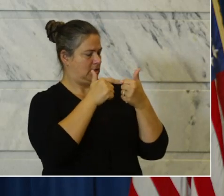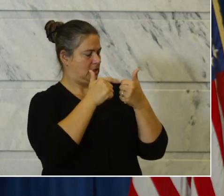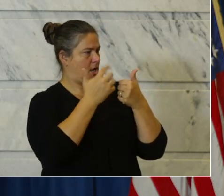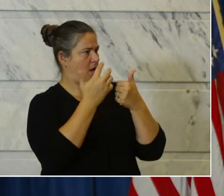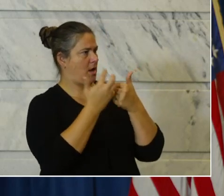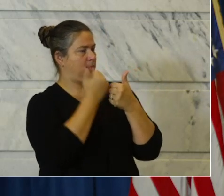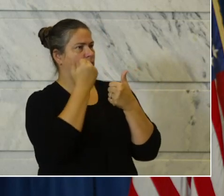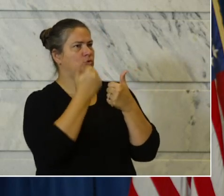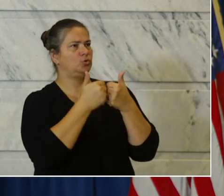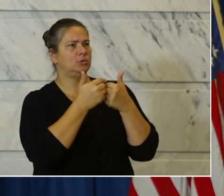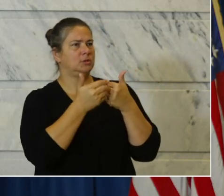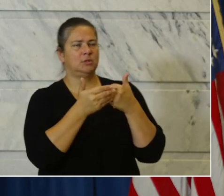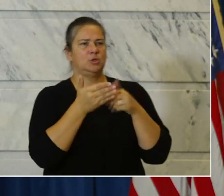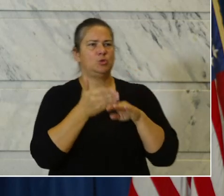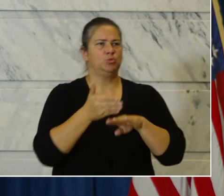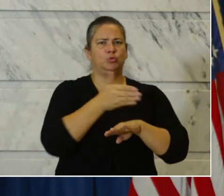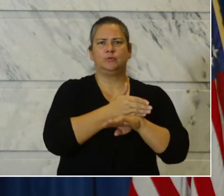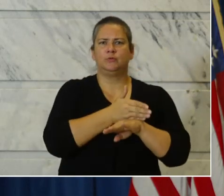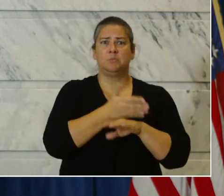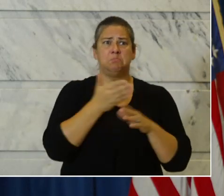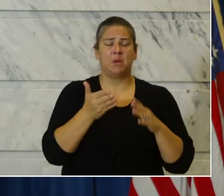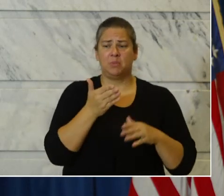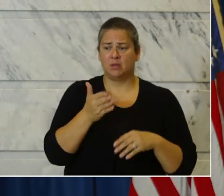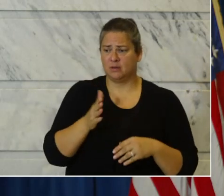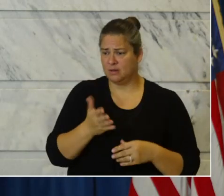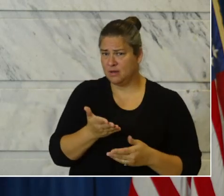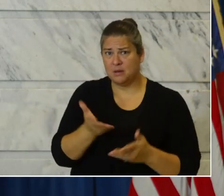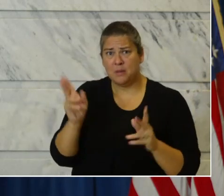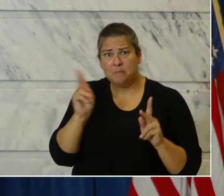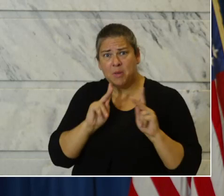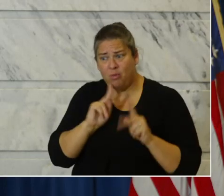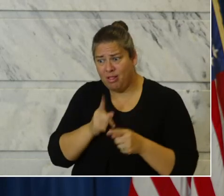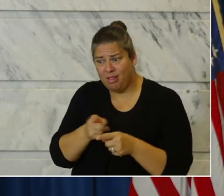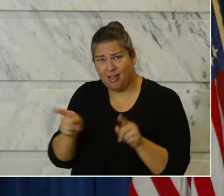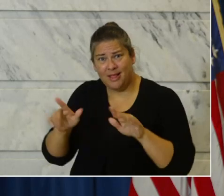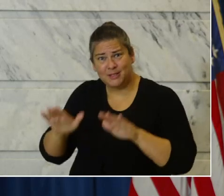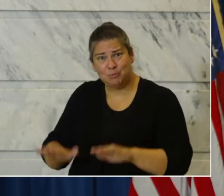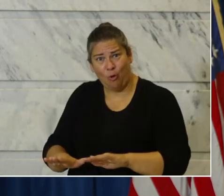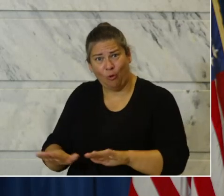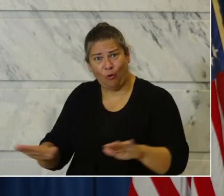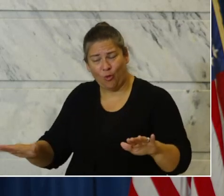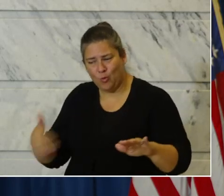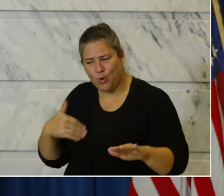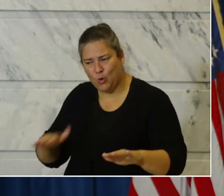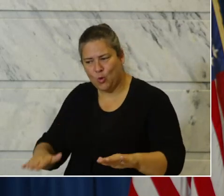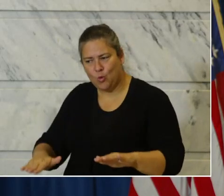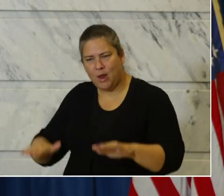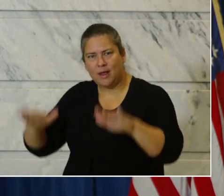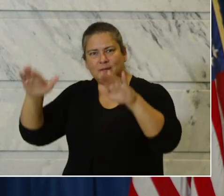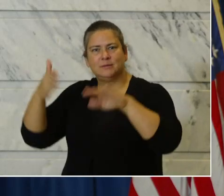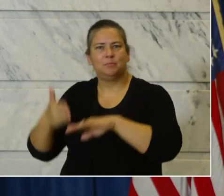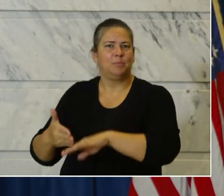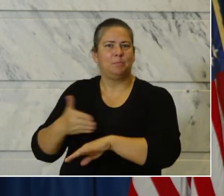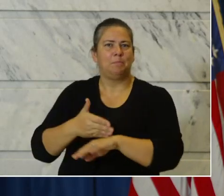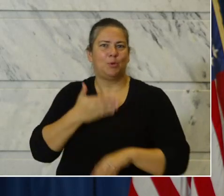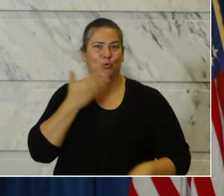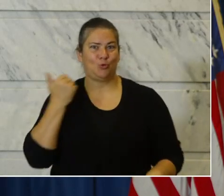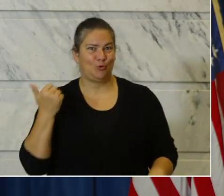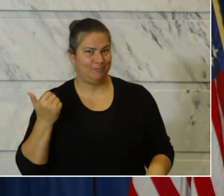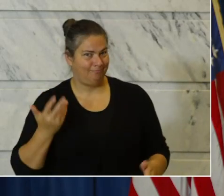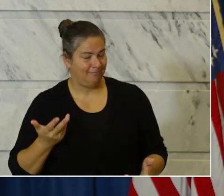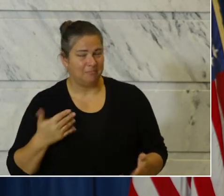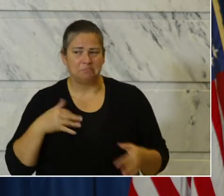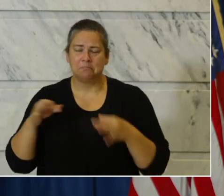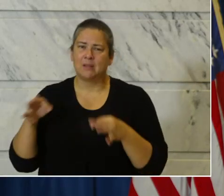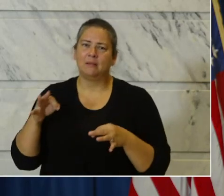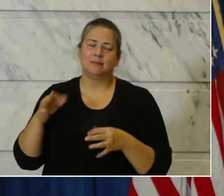raise better people. Part of that calls on us to recognize what we're living through, both the pandemic